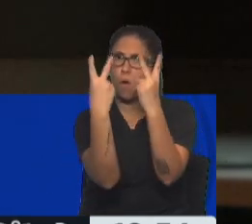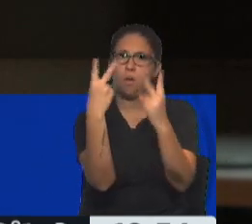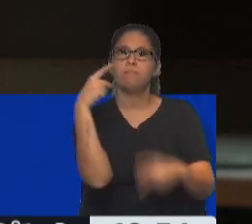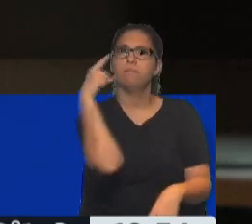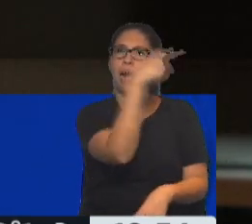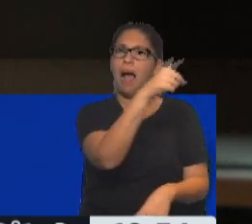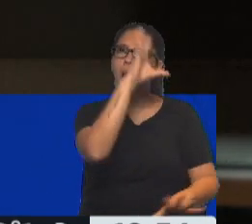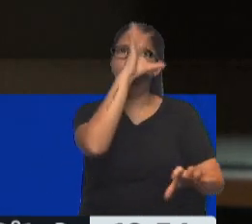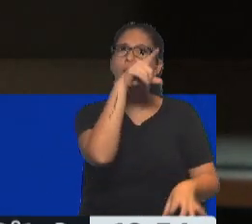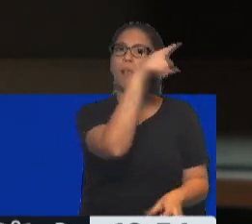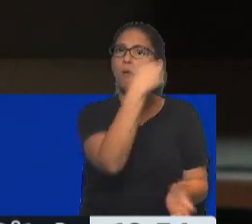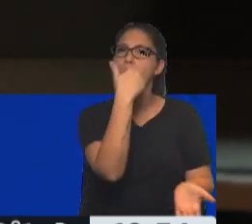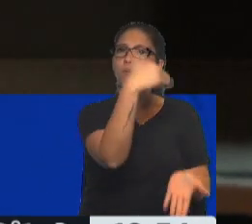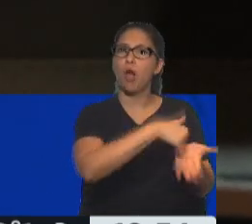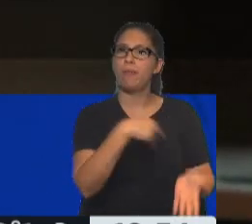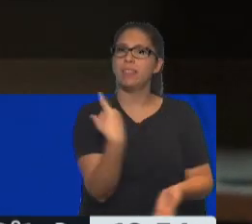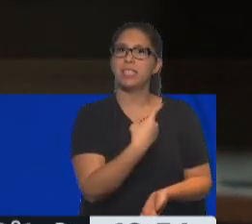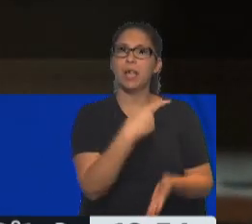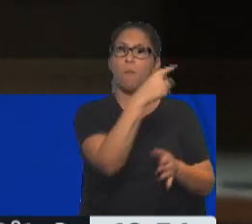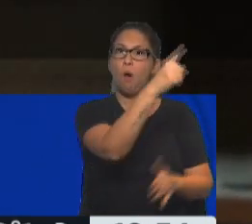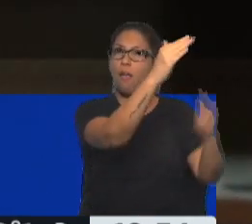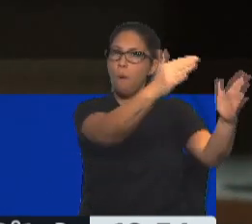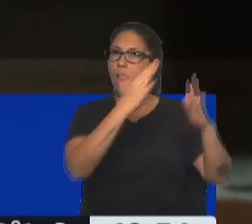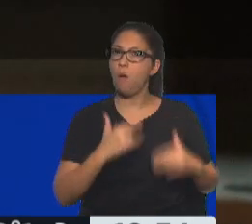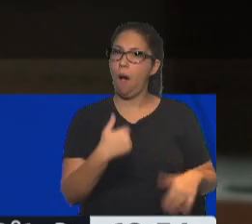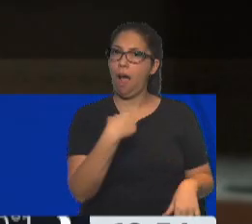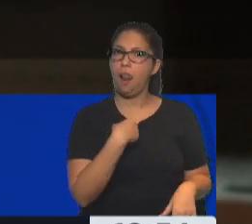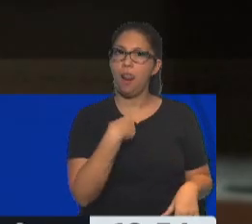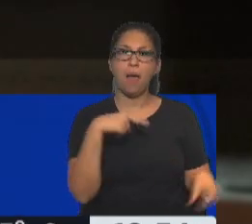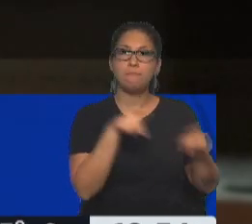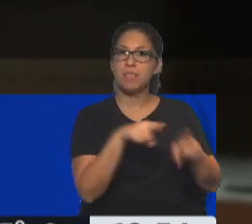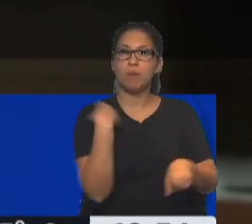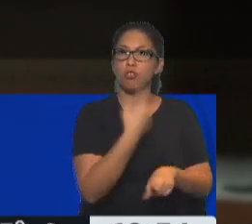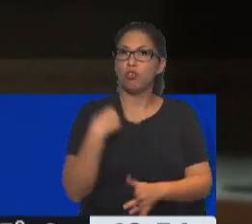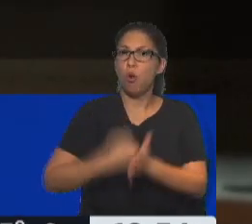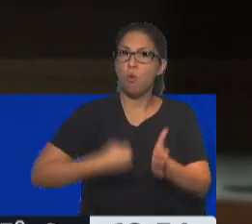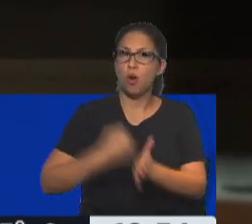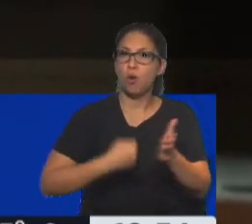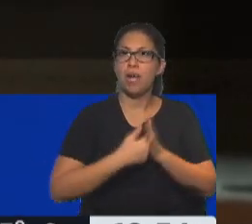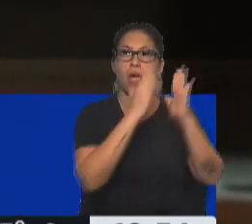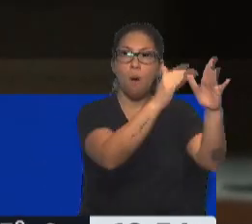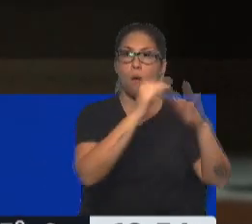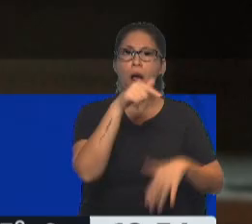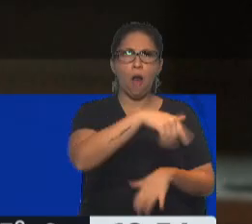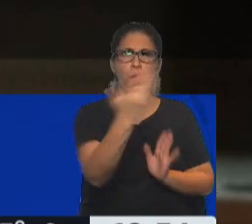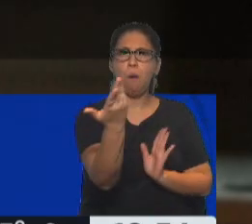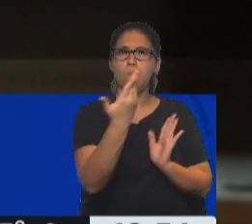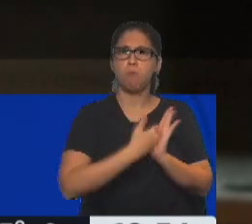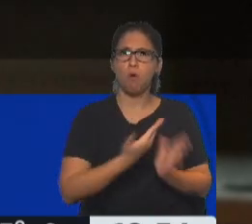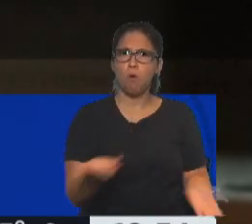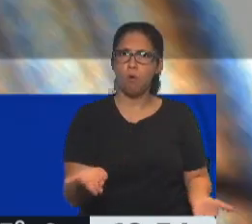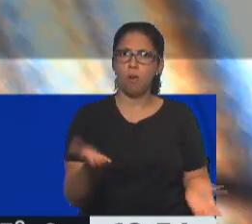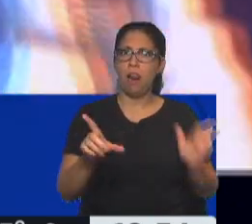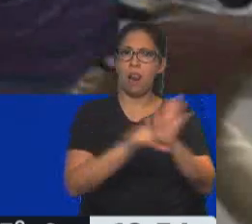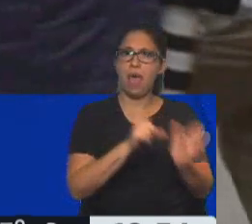are one of us, you are a hustler like us. And now here you go, punishing us with all these legislations and taxes and